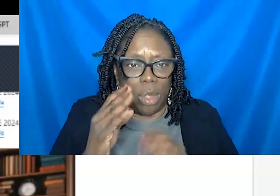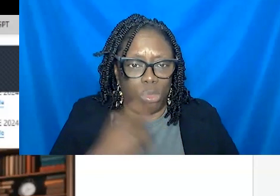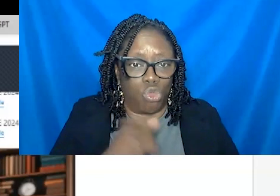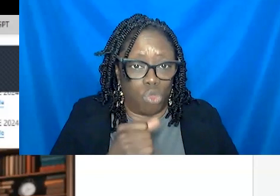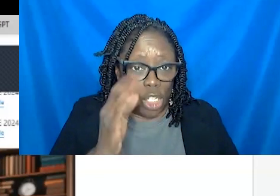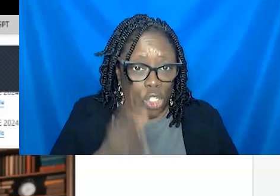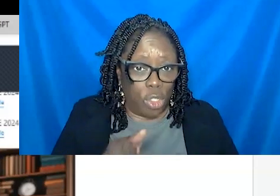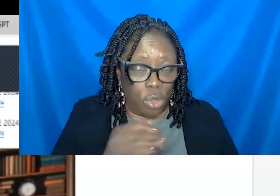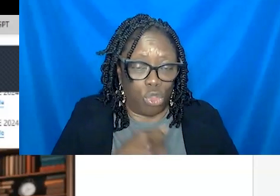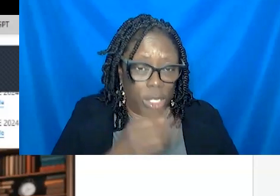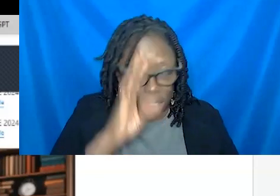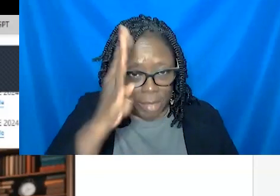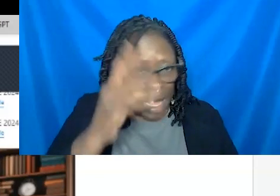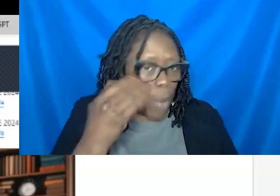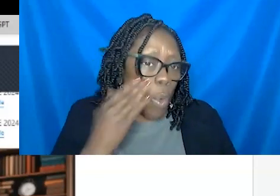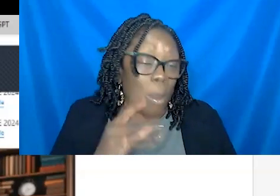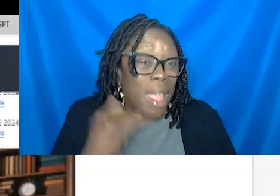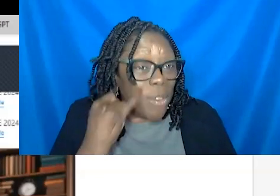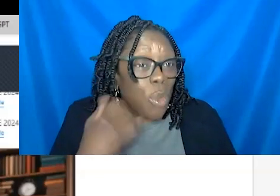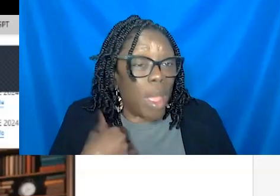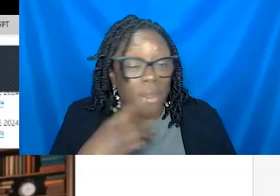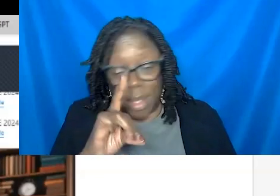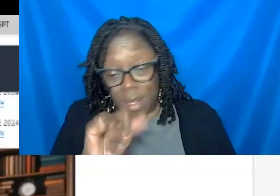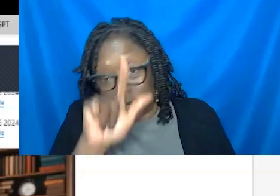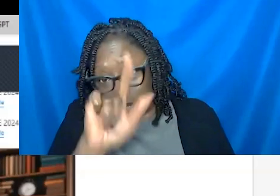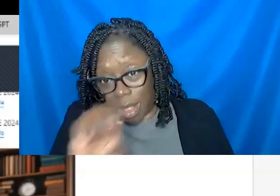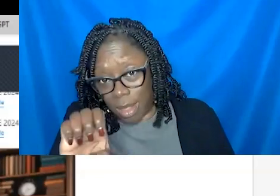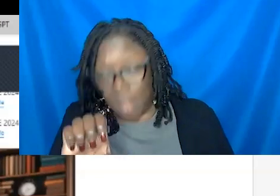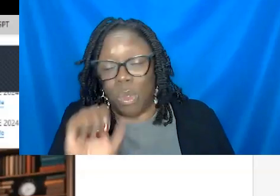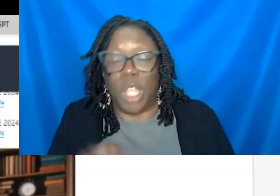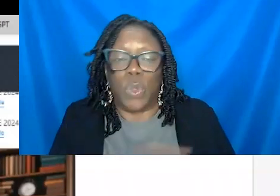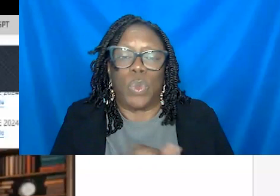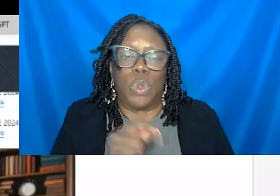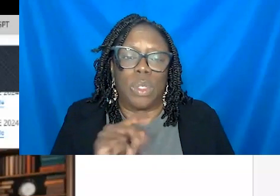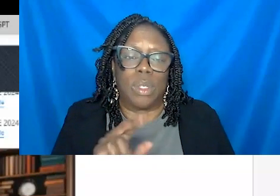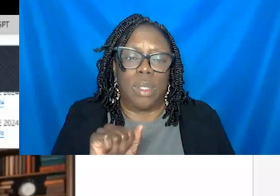But that's just how you can use Dolly if you have the premium version of ChatGPT.